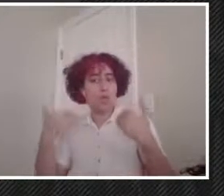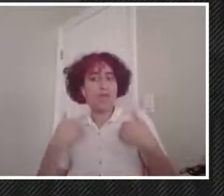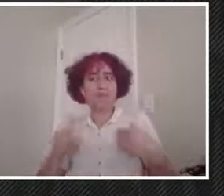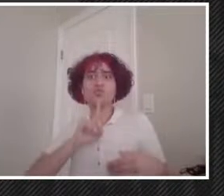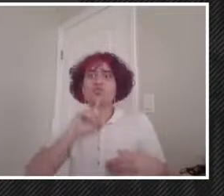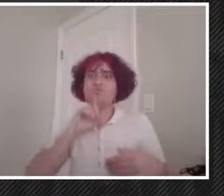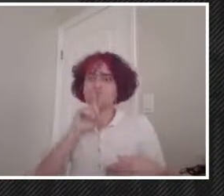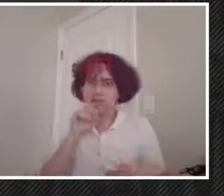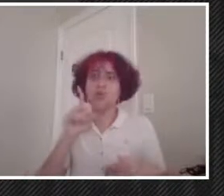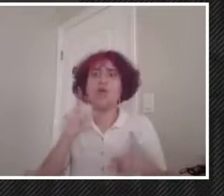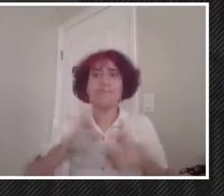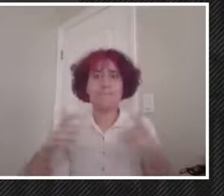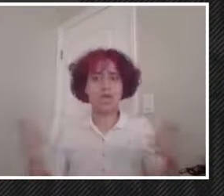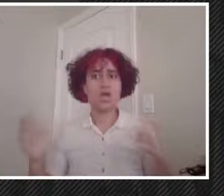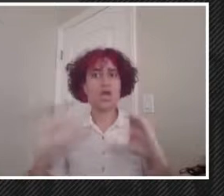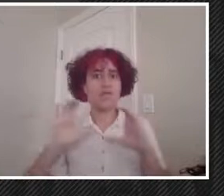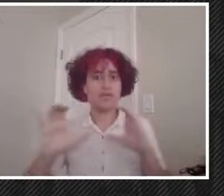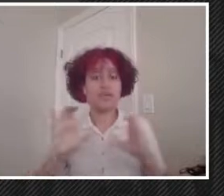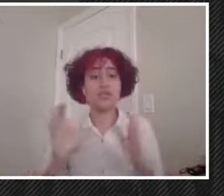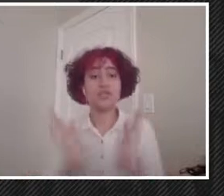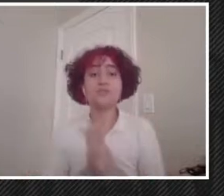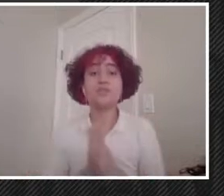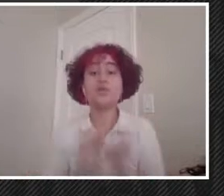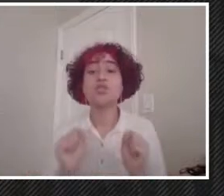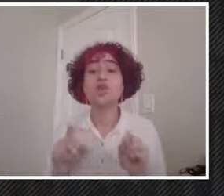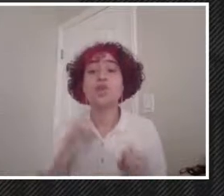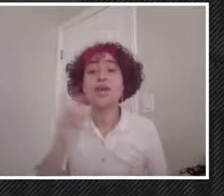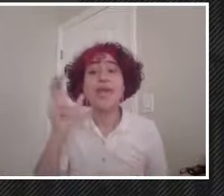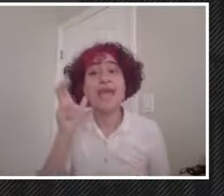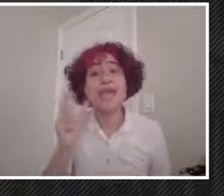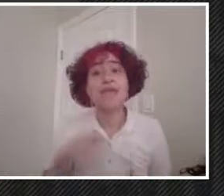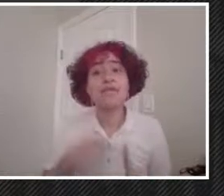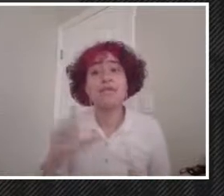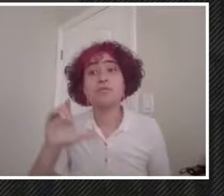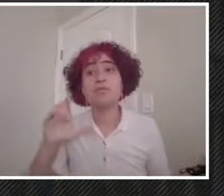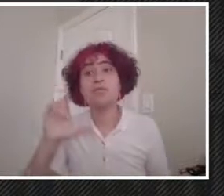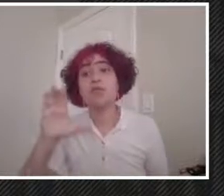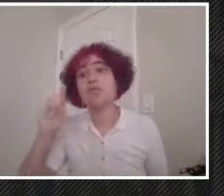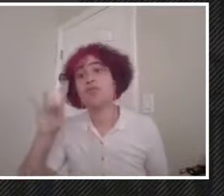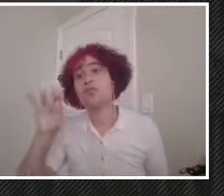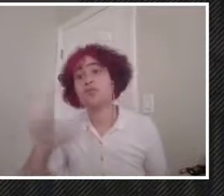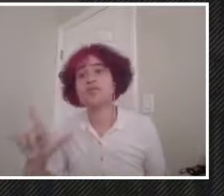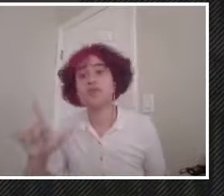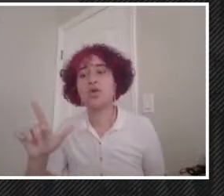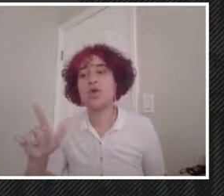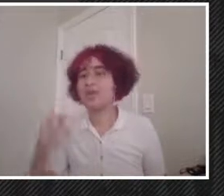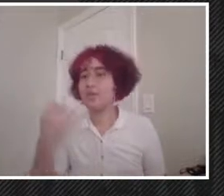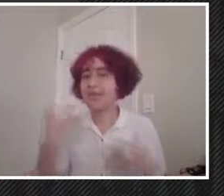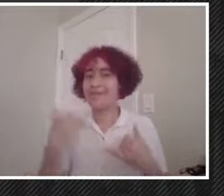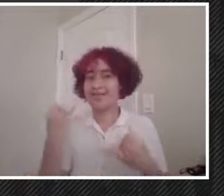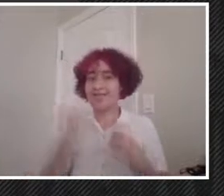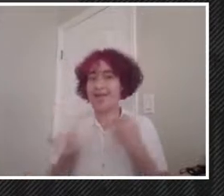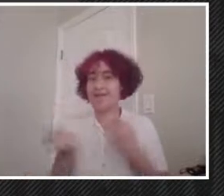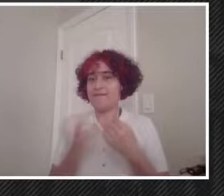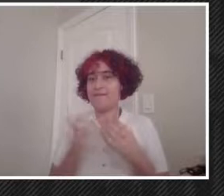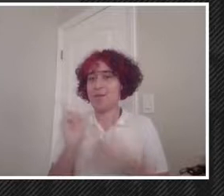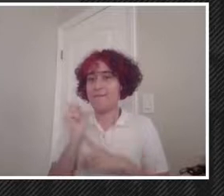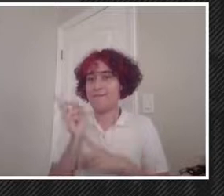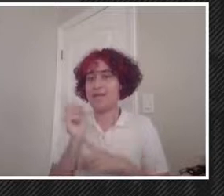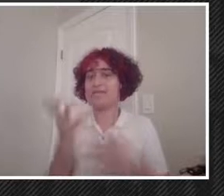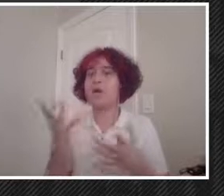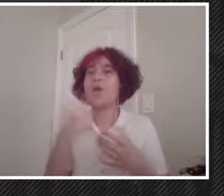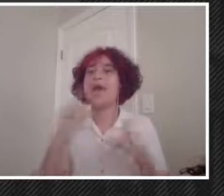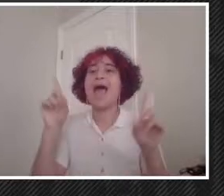Well, so we're going to hear from Crystal, and then because we're on our last couple of minutes, I want to ask everyone in just one or two